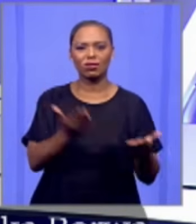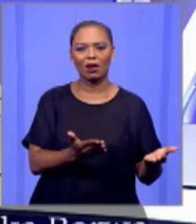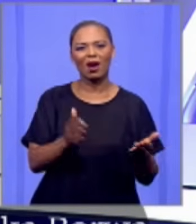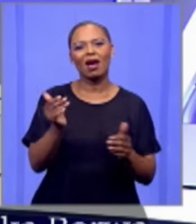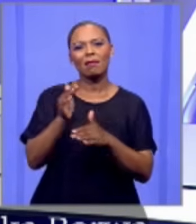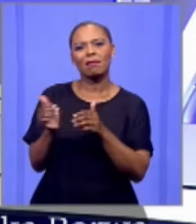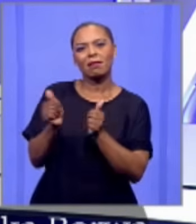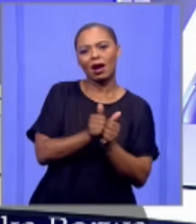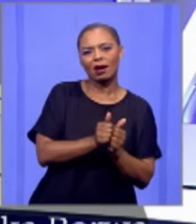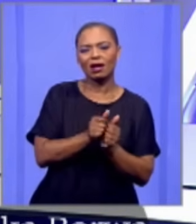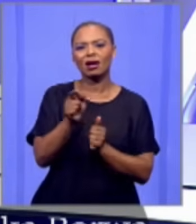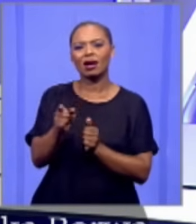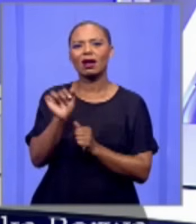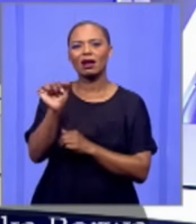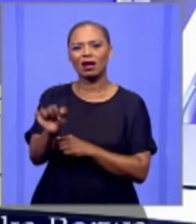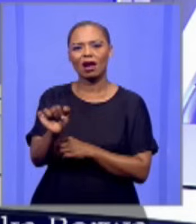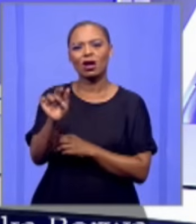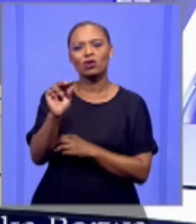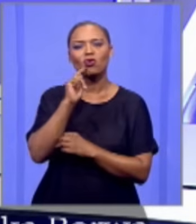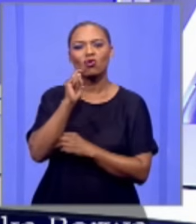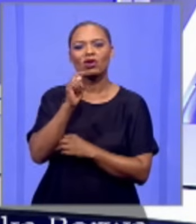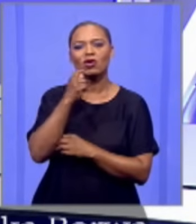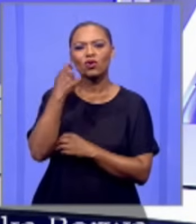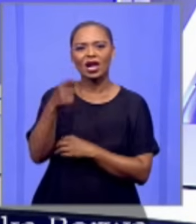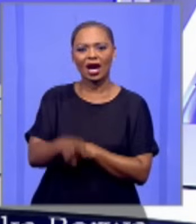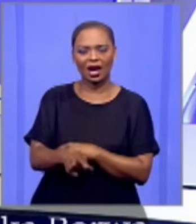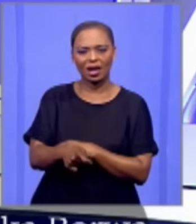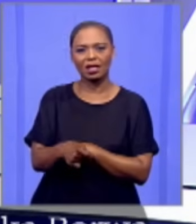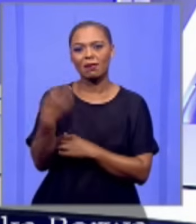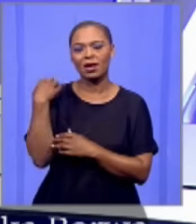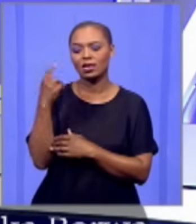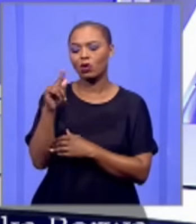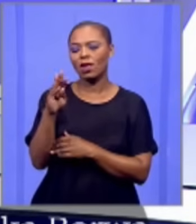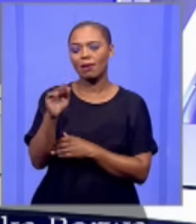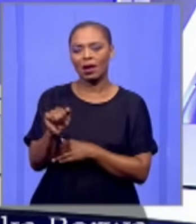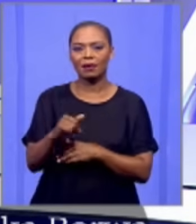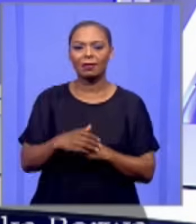wa Ukraine Tona Dimitrov Kuleba ka Pretoria.